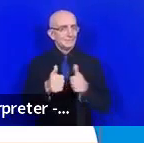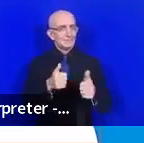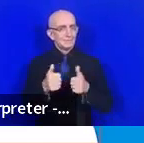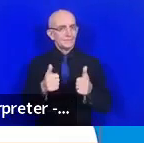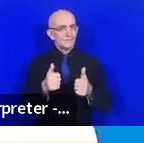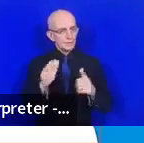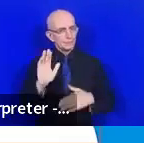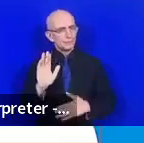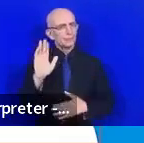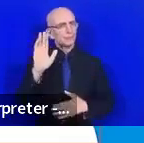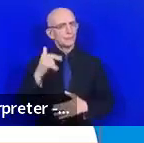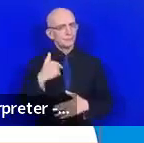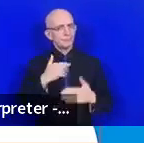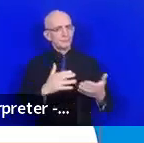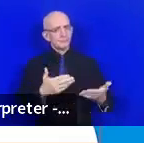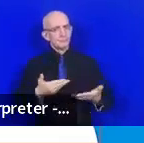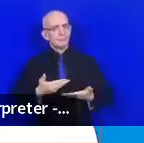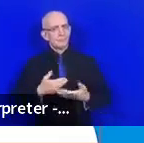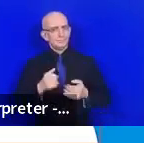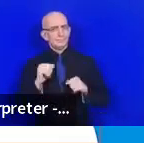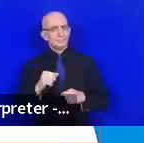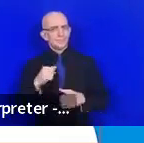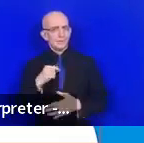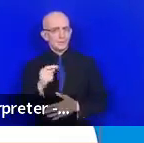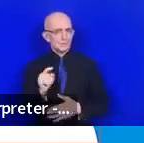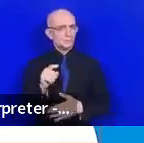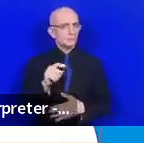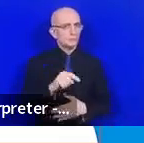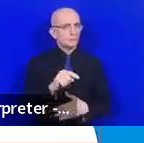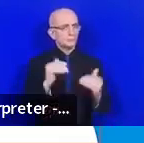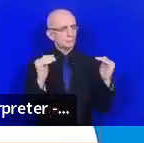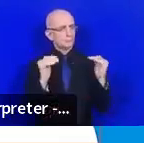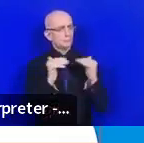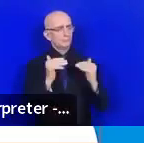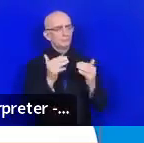but they rather focus